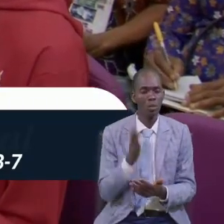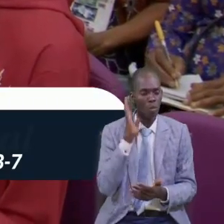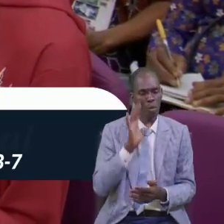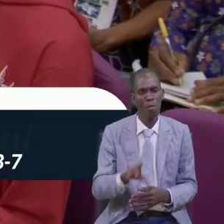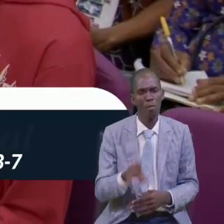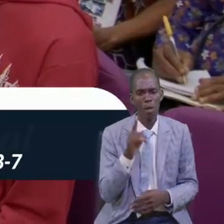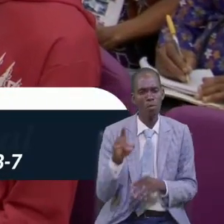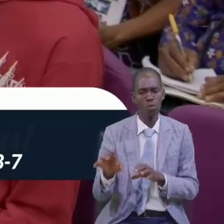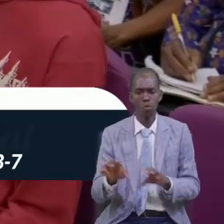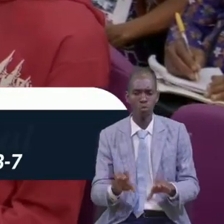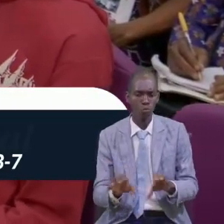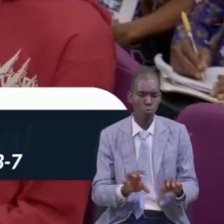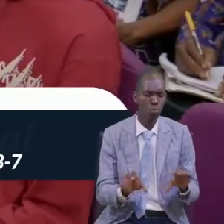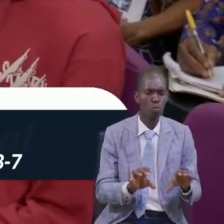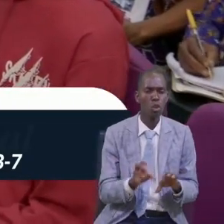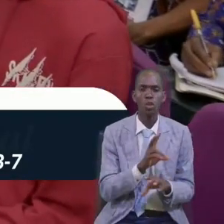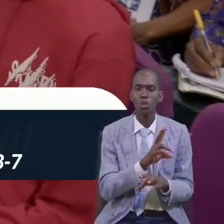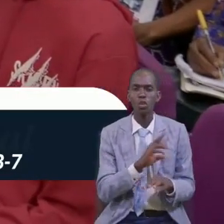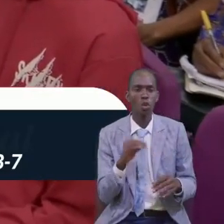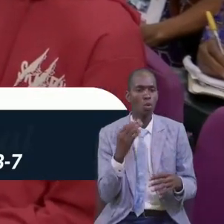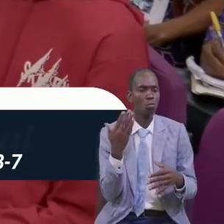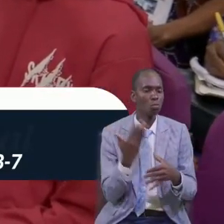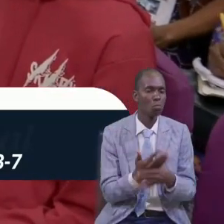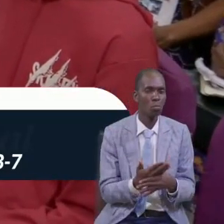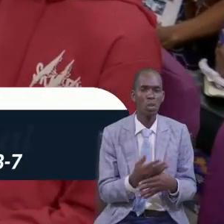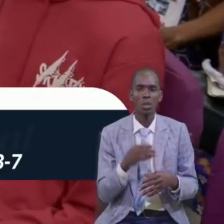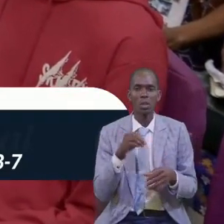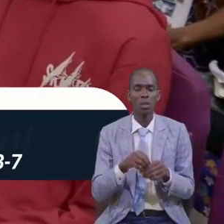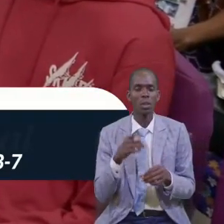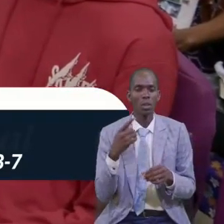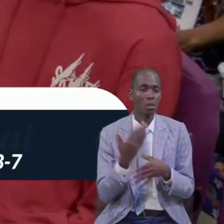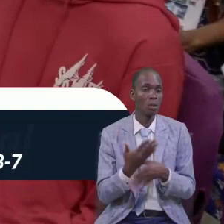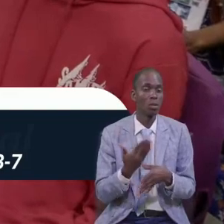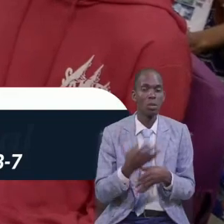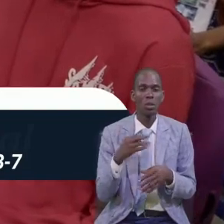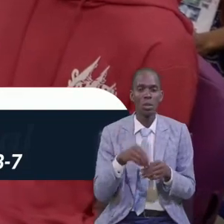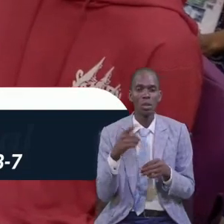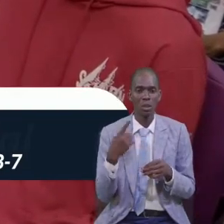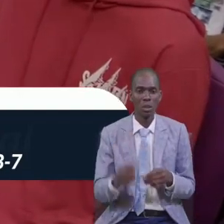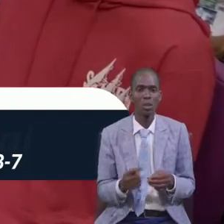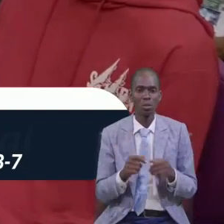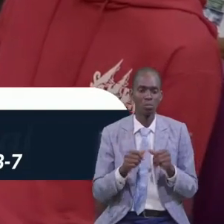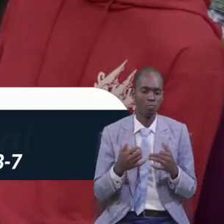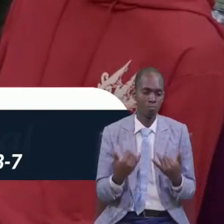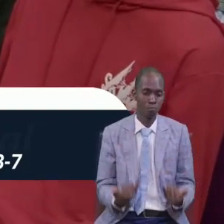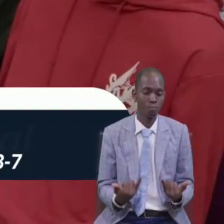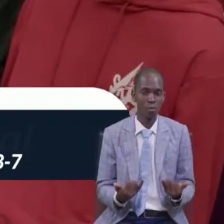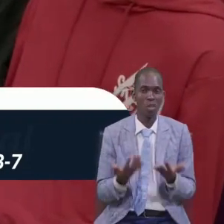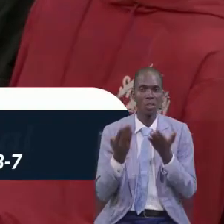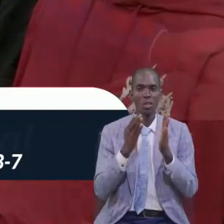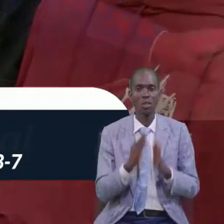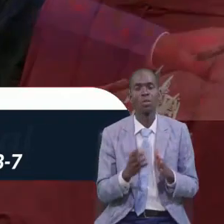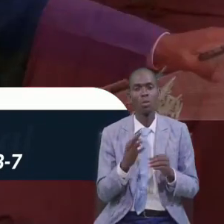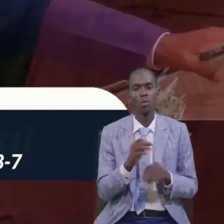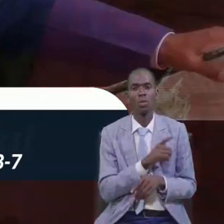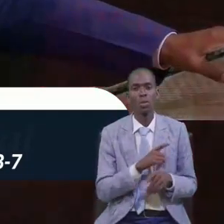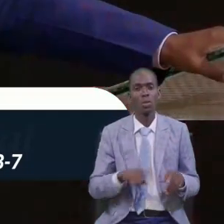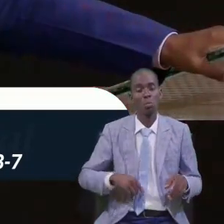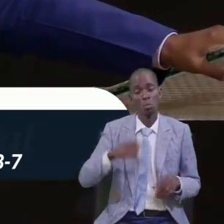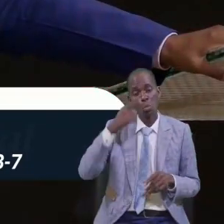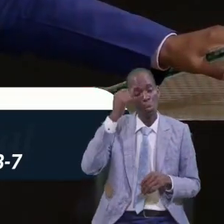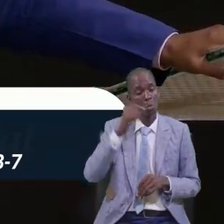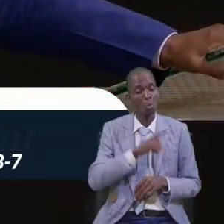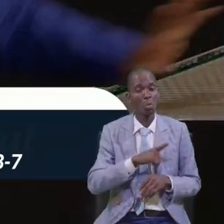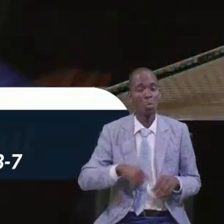means there's no interruption in the service of the present day servants of the Lord, because the Lord can come